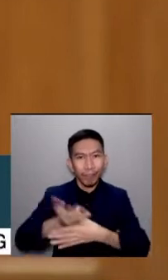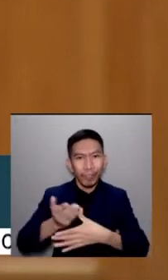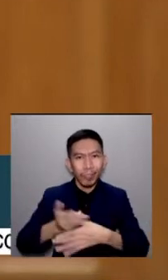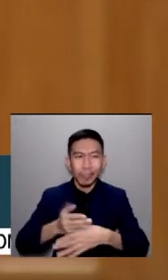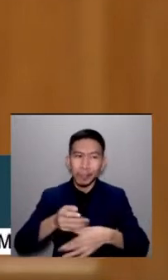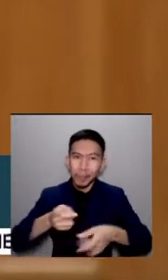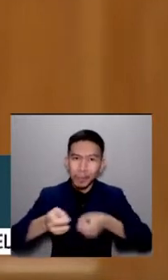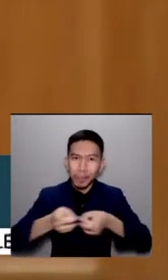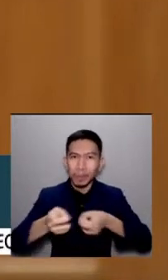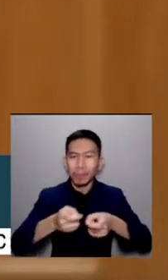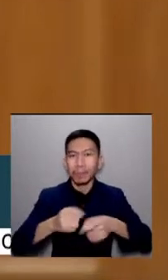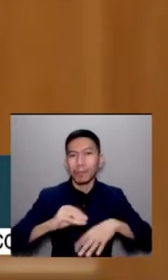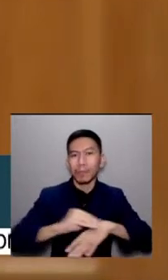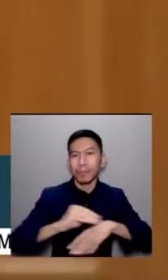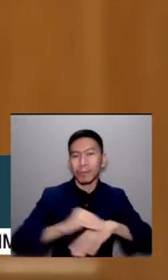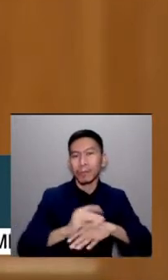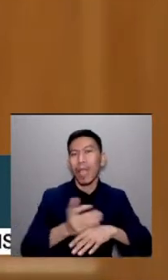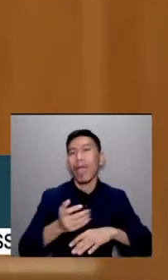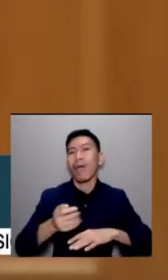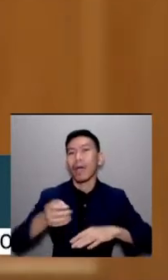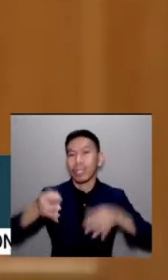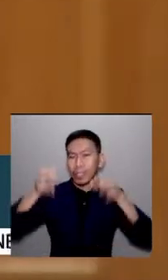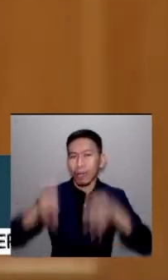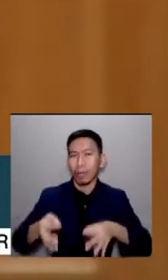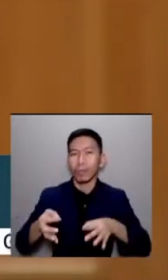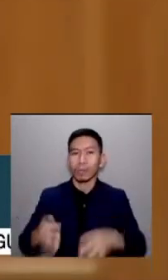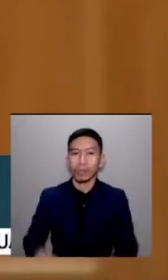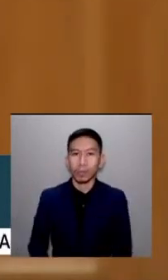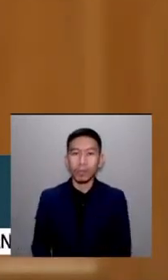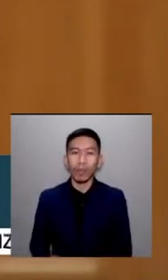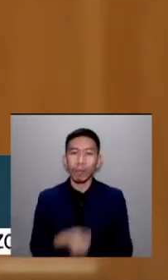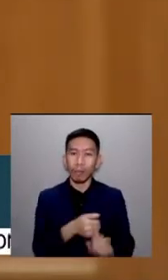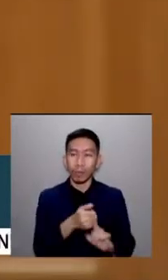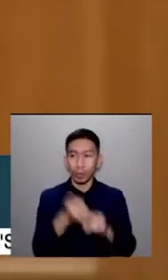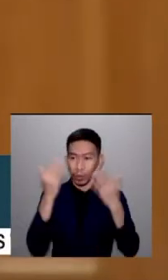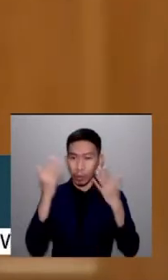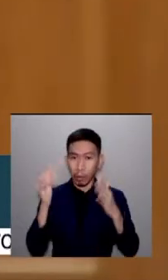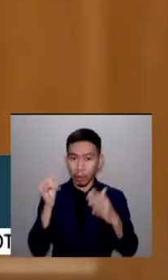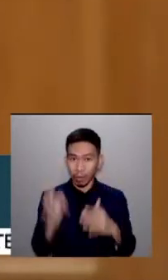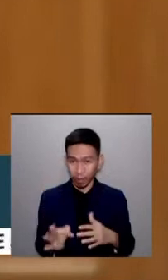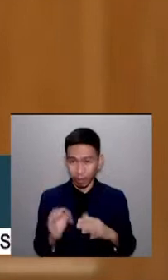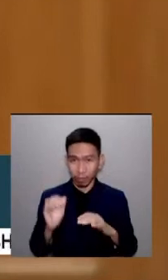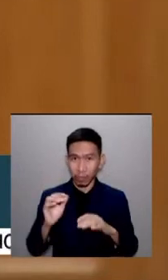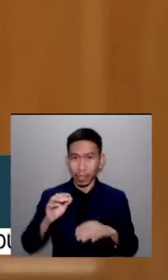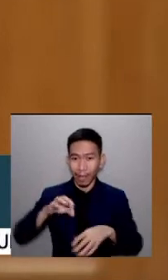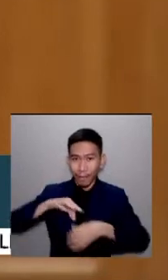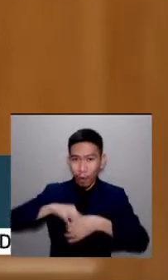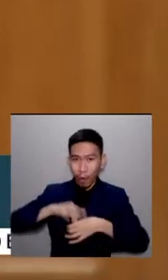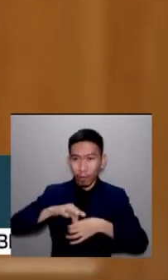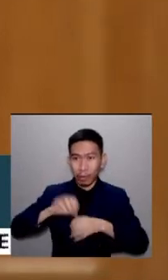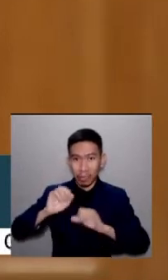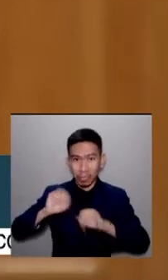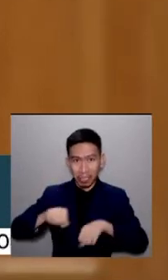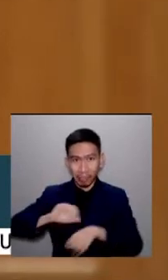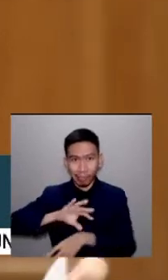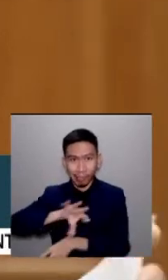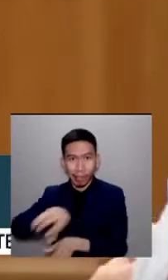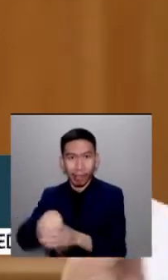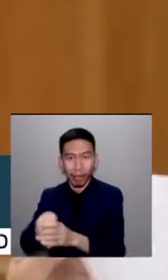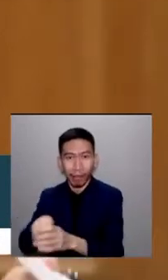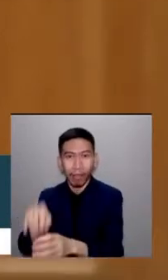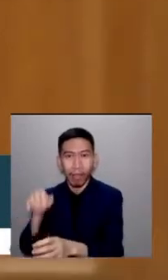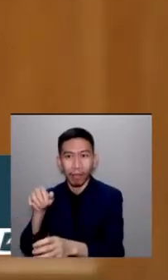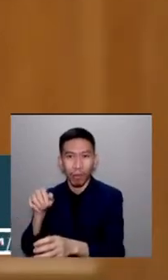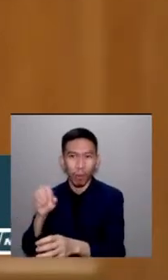cannot determine the fate of her vote, whether it will be counted or set aside, if the division still does not set the